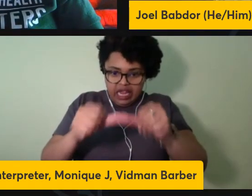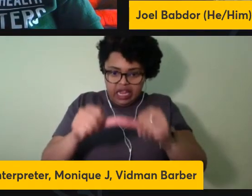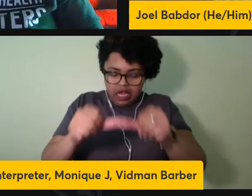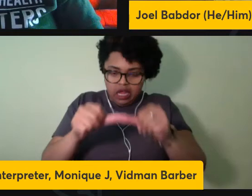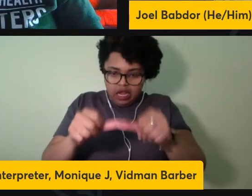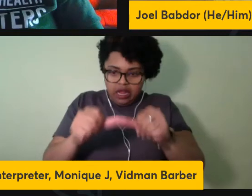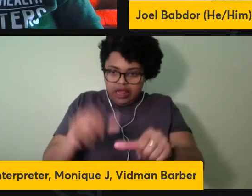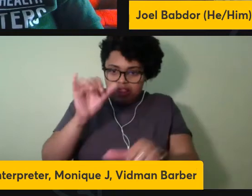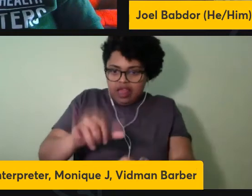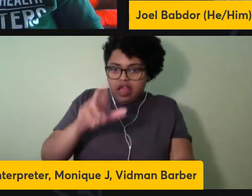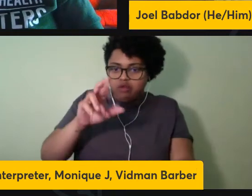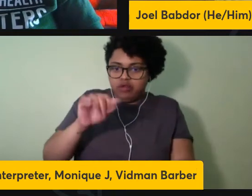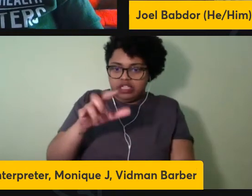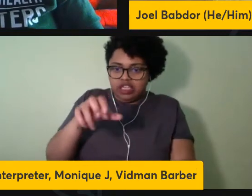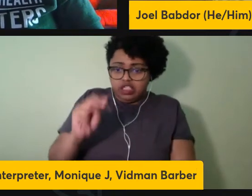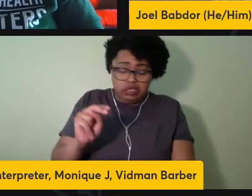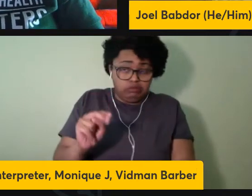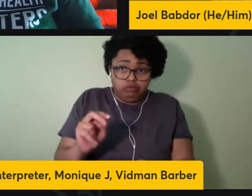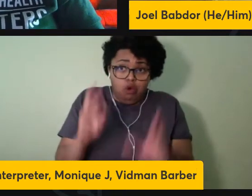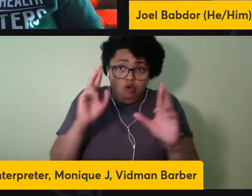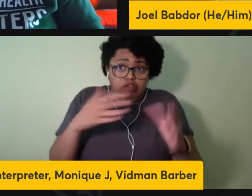is good, hopefully.